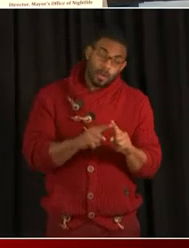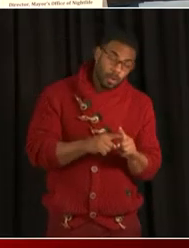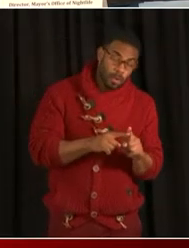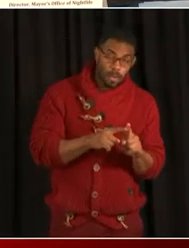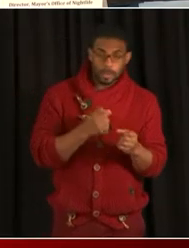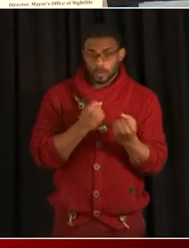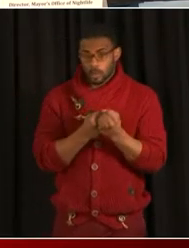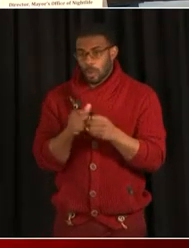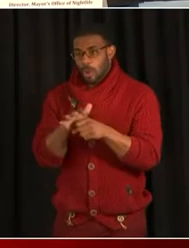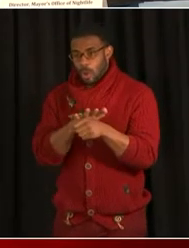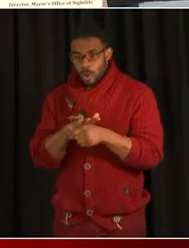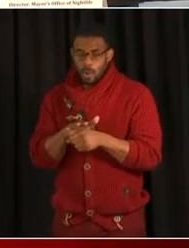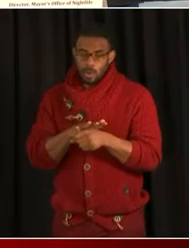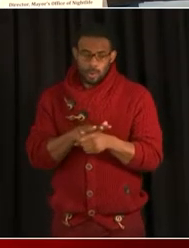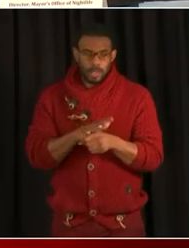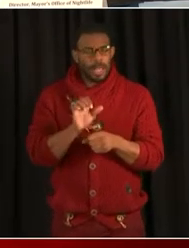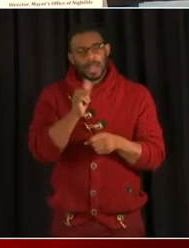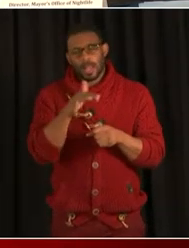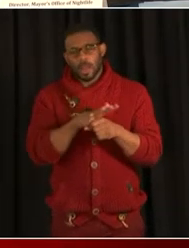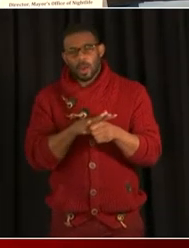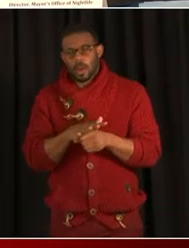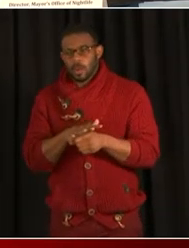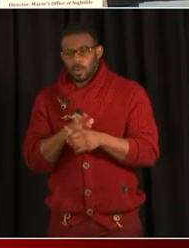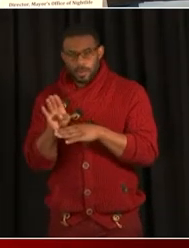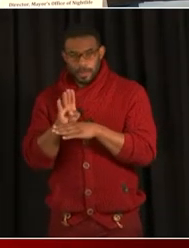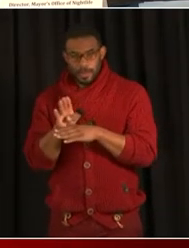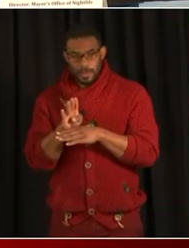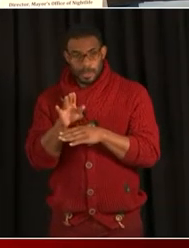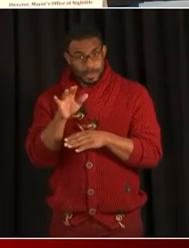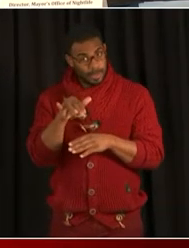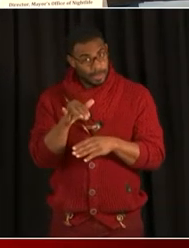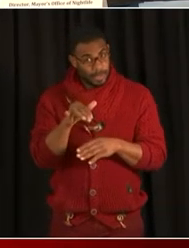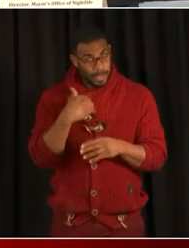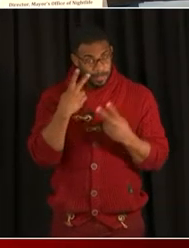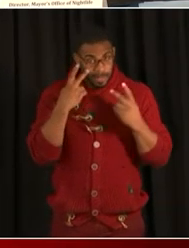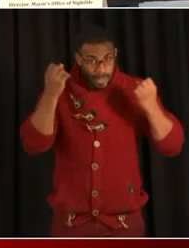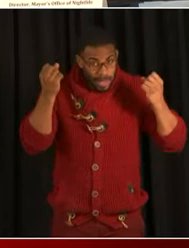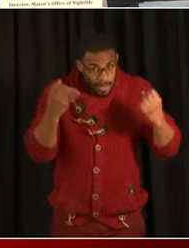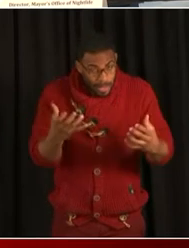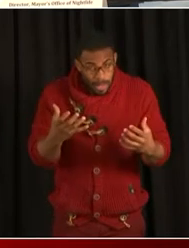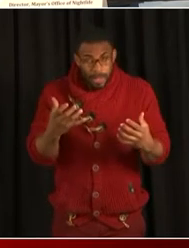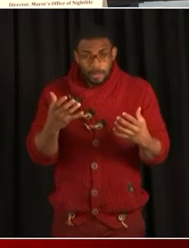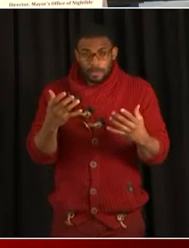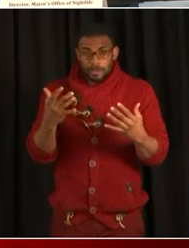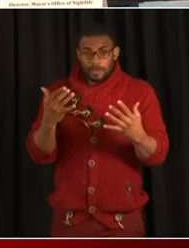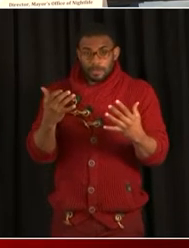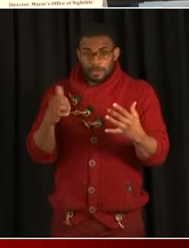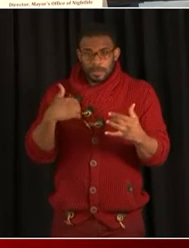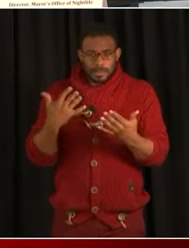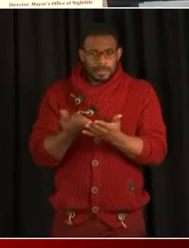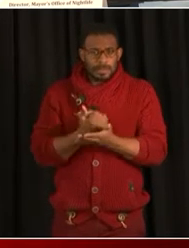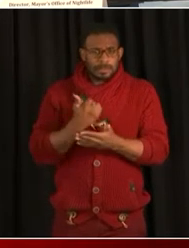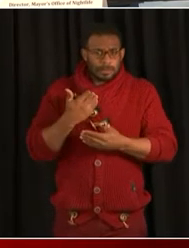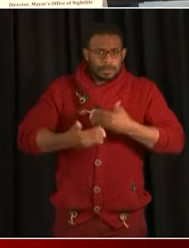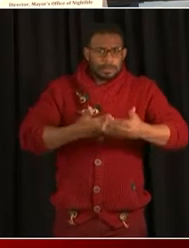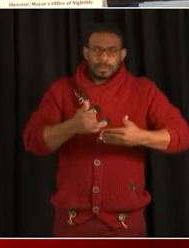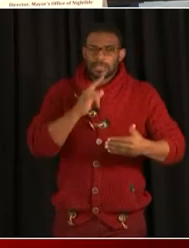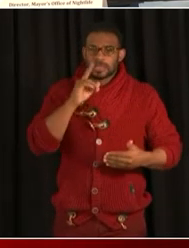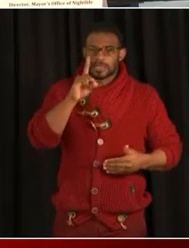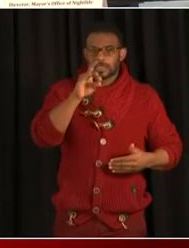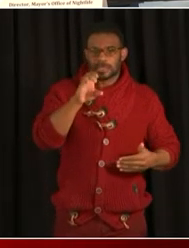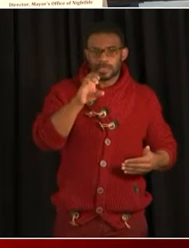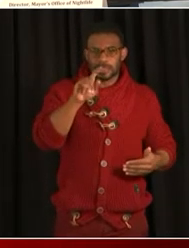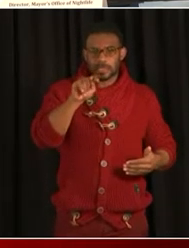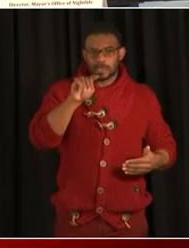or support local. Another local business that I've seen a lot of, it's been gaining some traction,